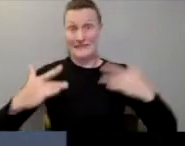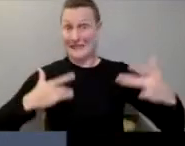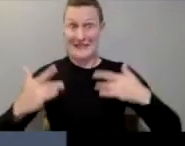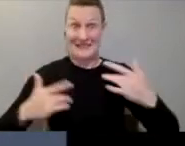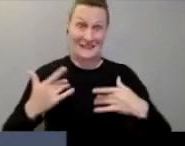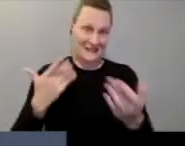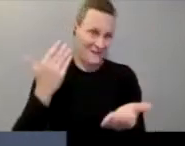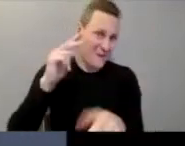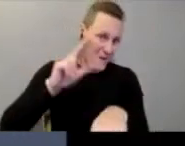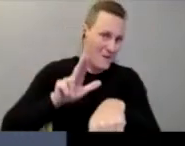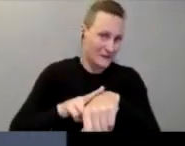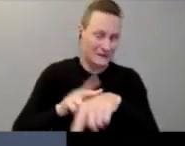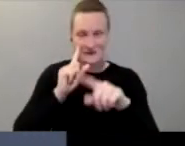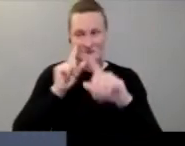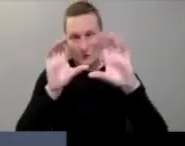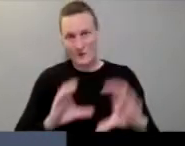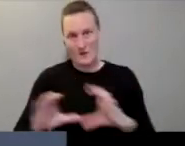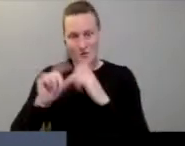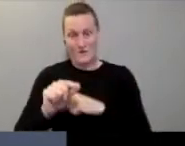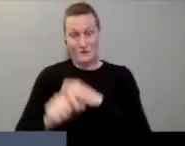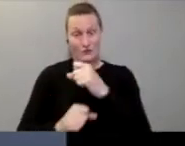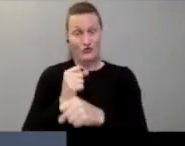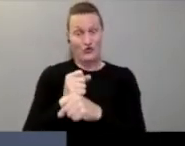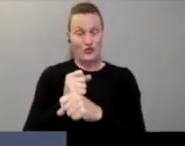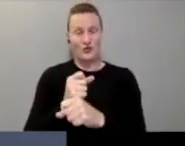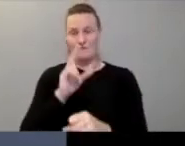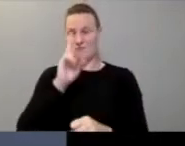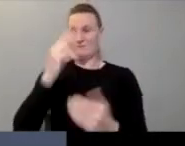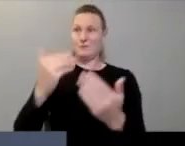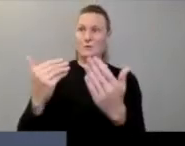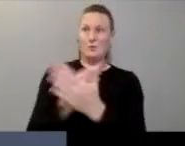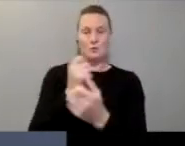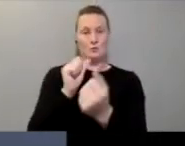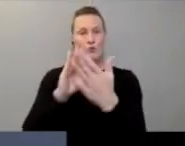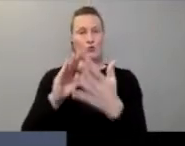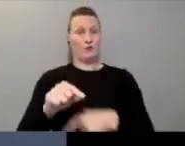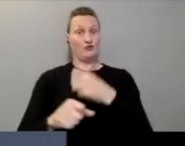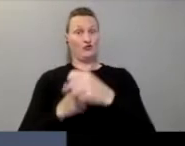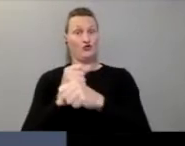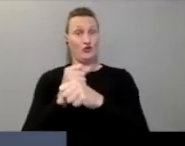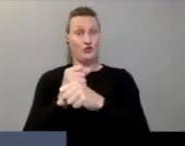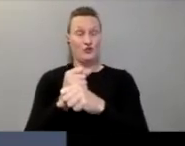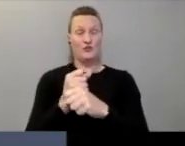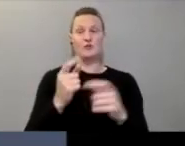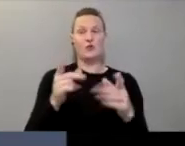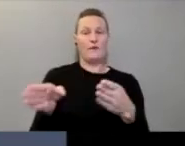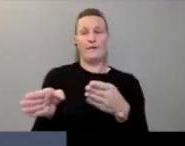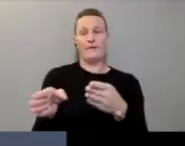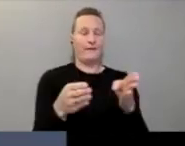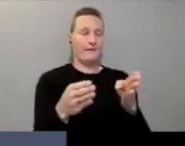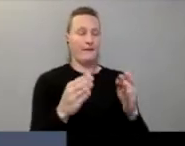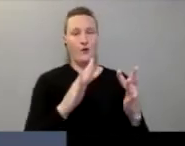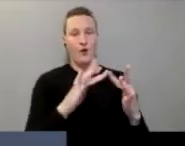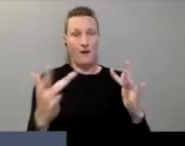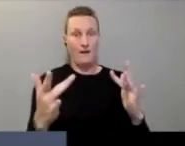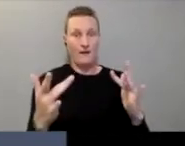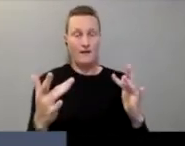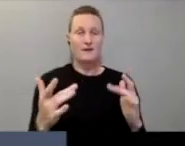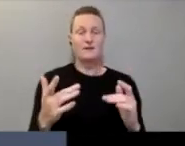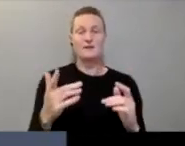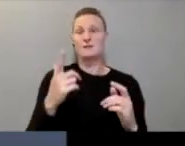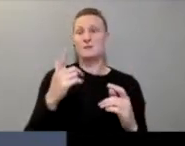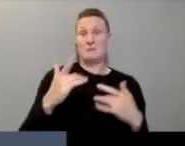Blanche and the kind of new online format and shift, you know, will be exciting to see in the next 2